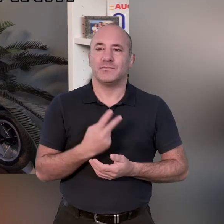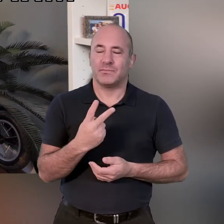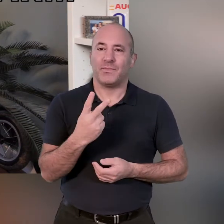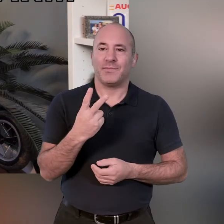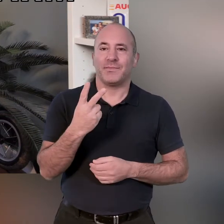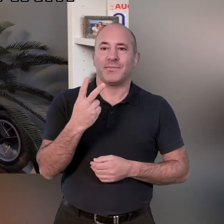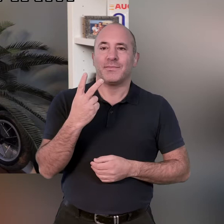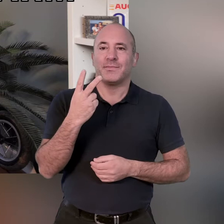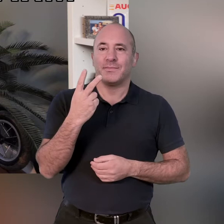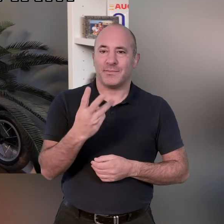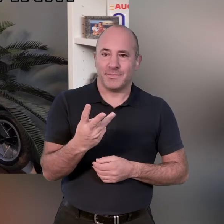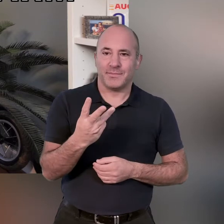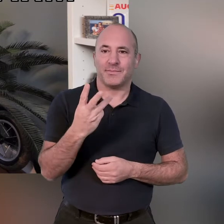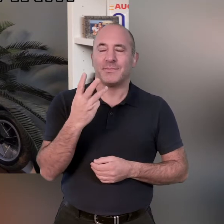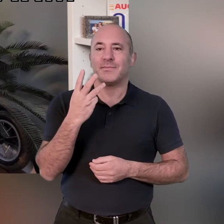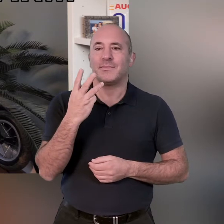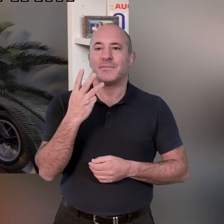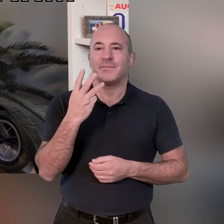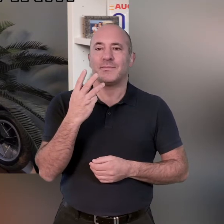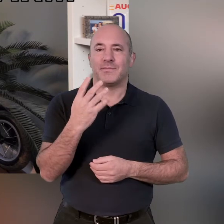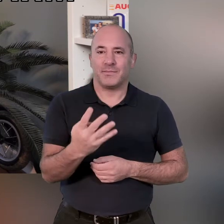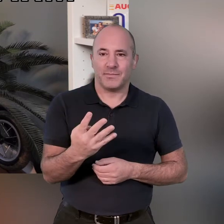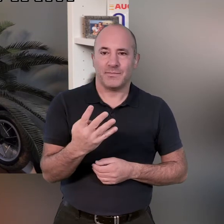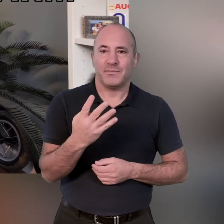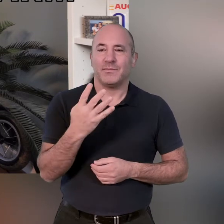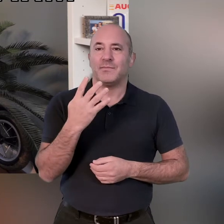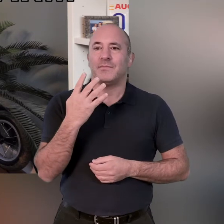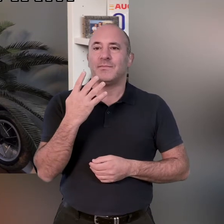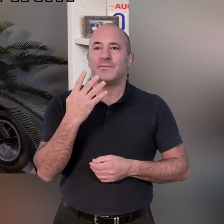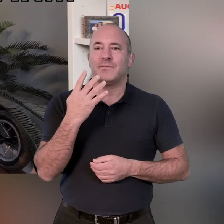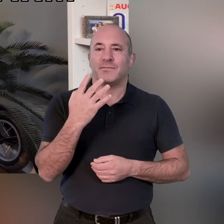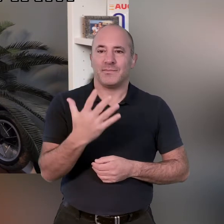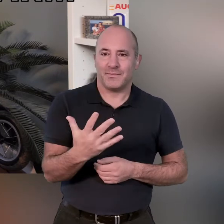2, 3, 4,